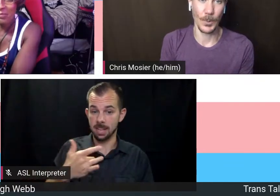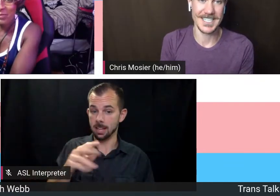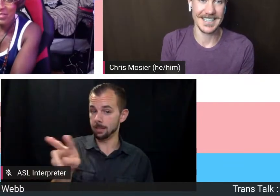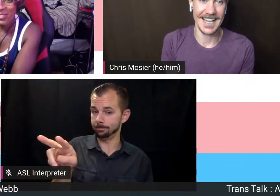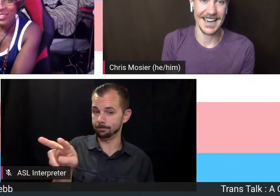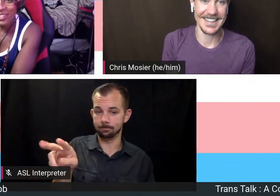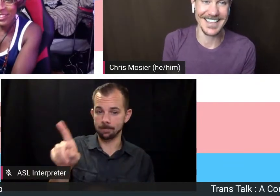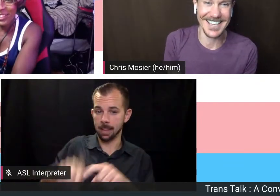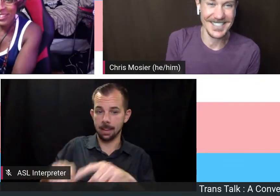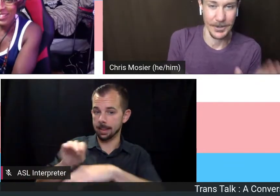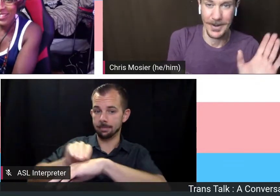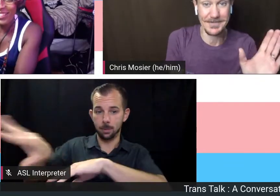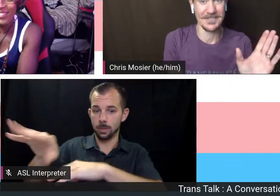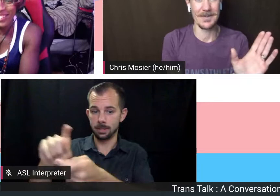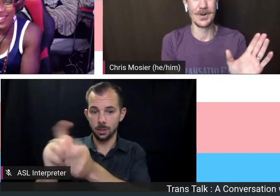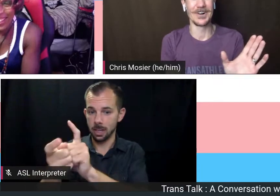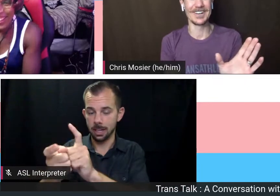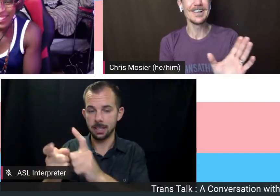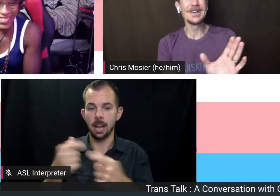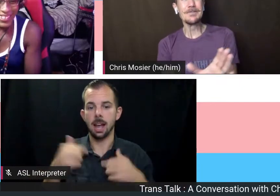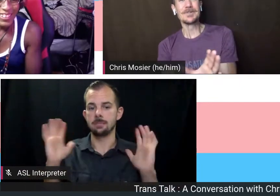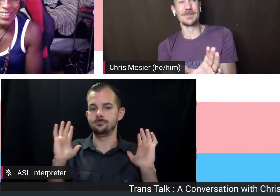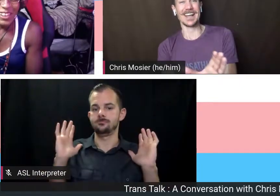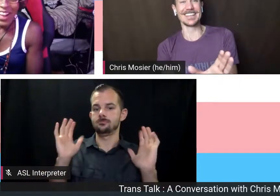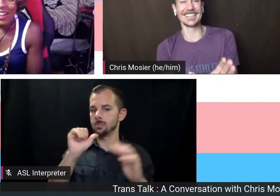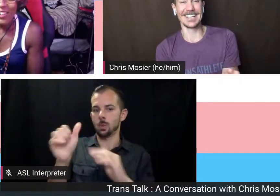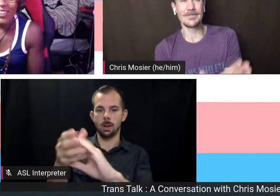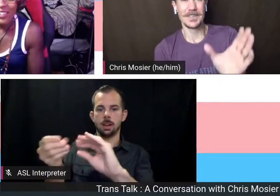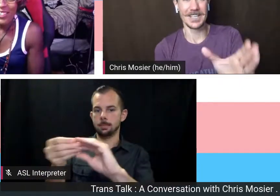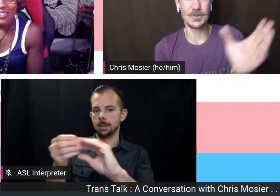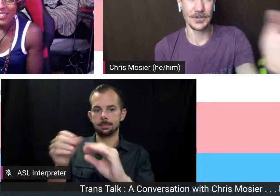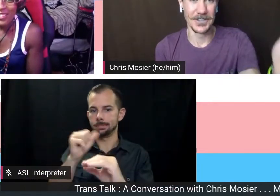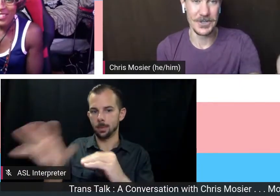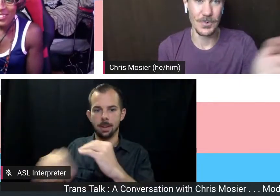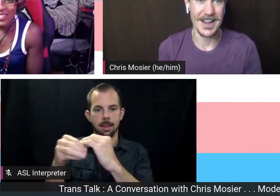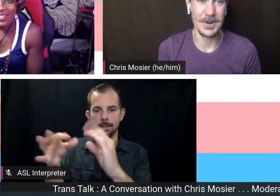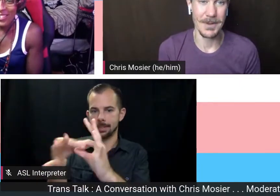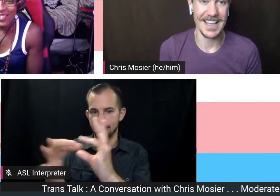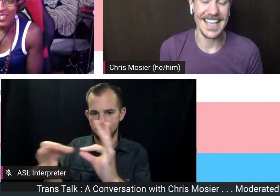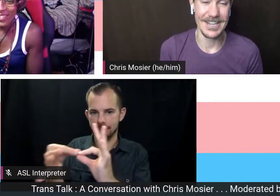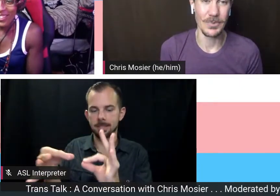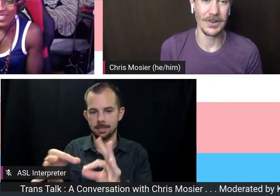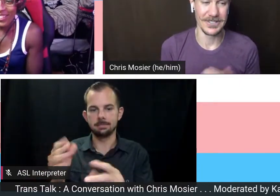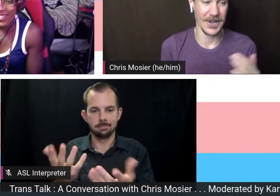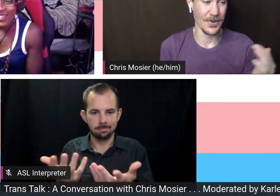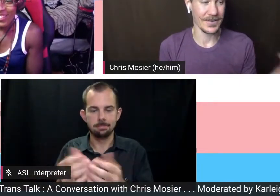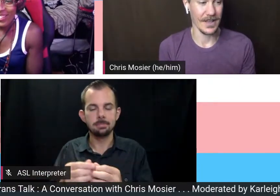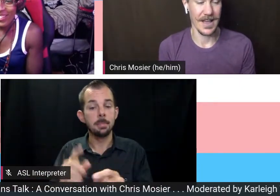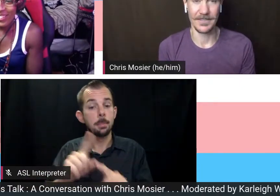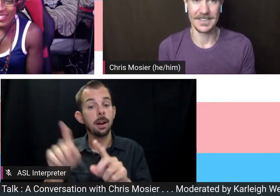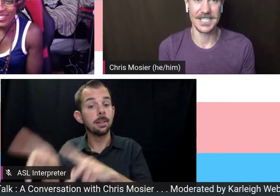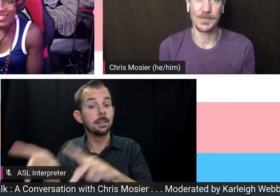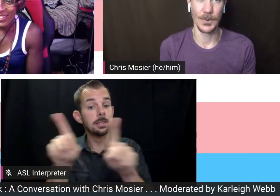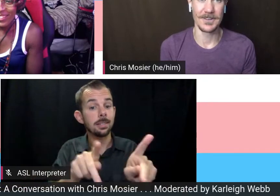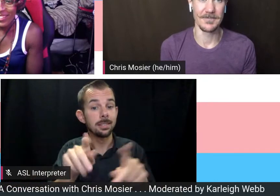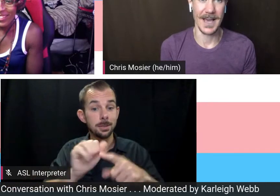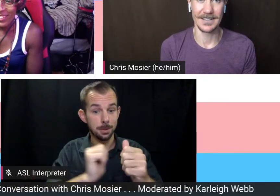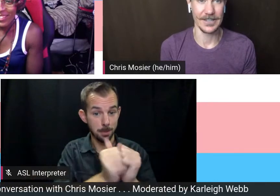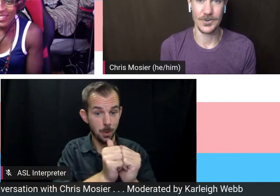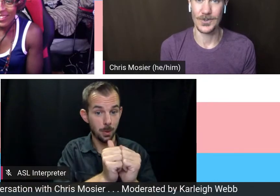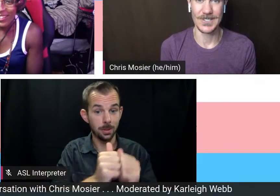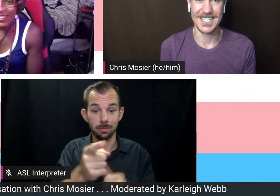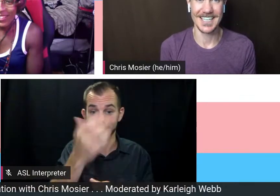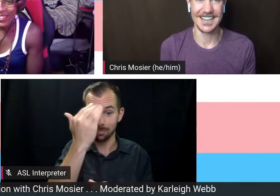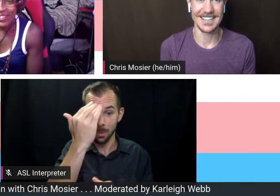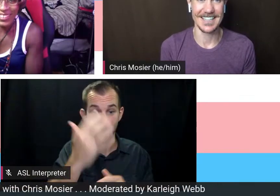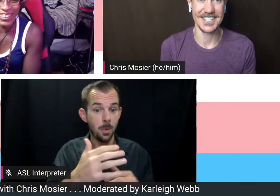find sport in that. I think, correct me if I'm wrong, but I think like you ride your bike and you also have like the sport of